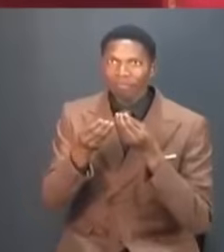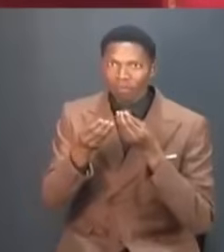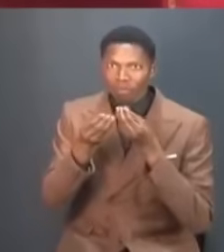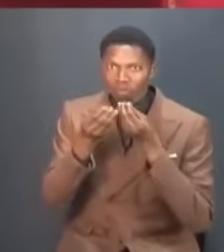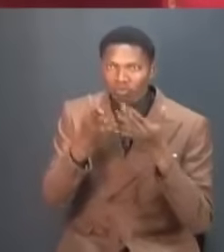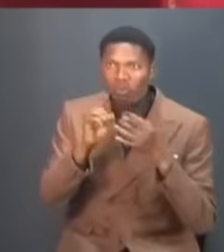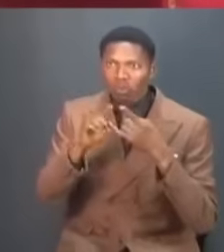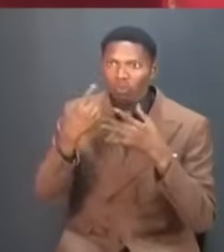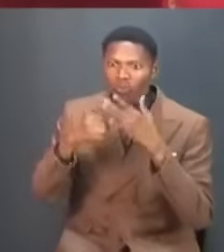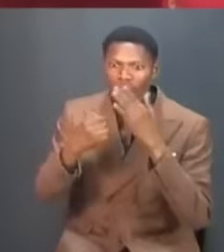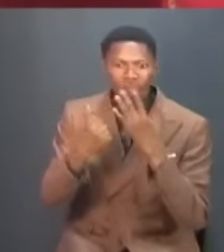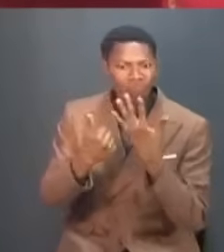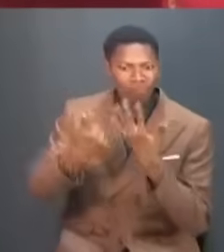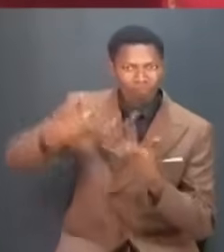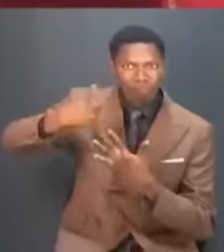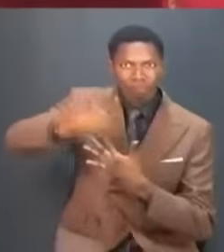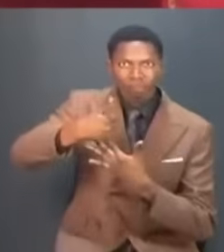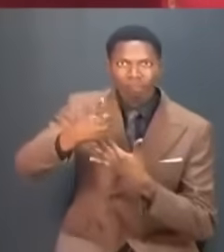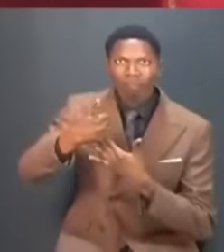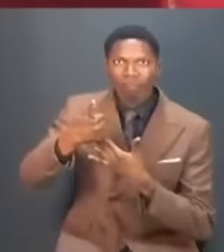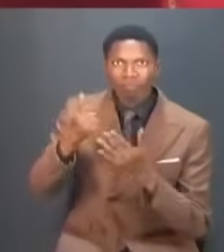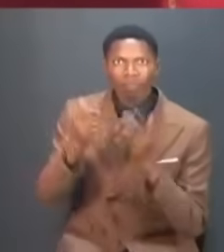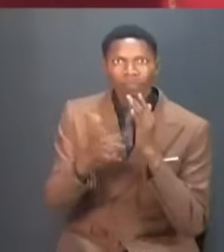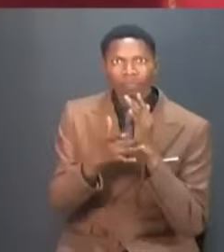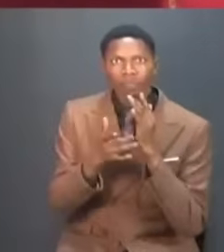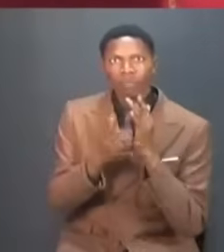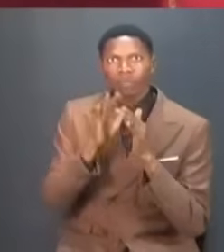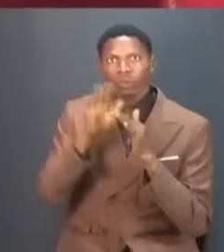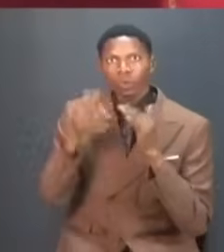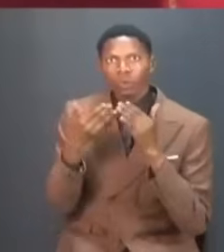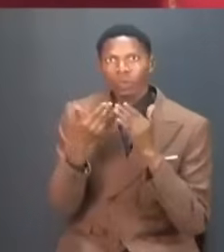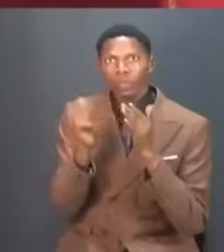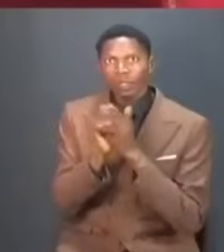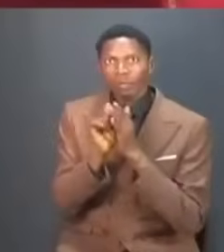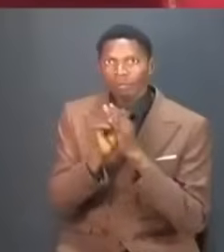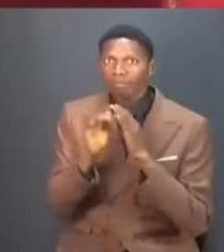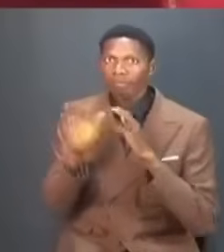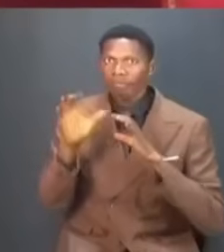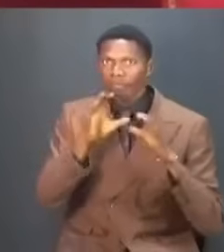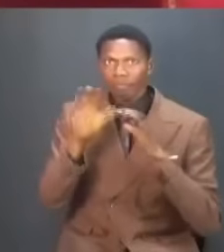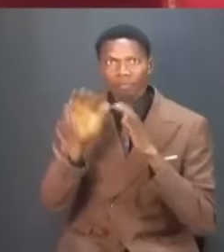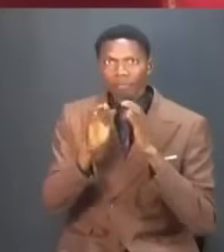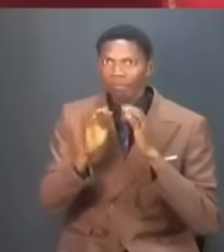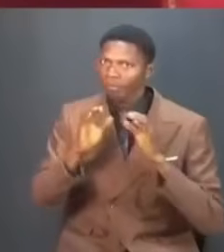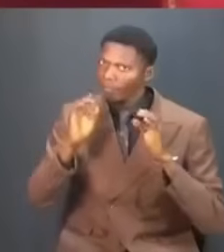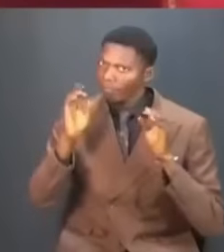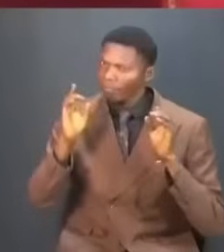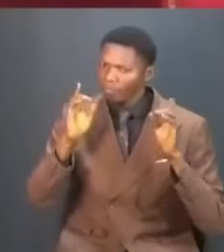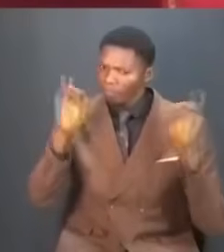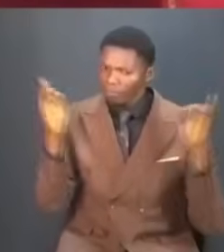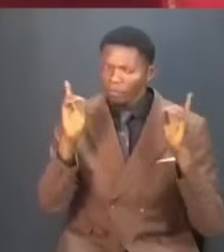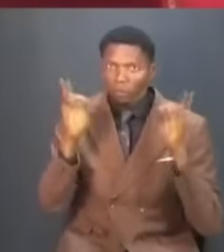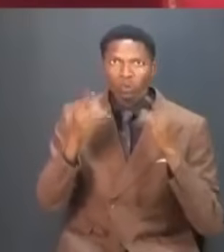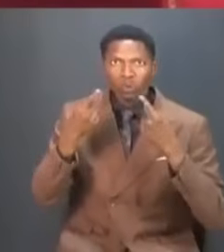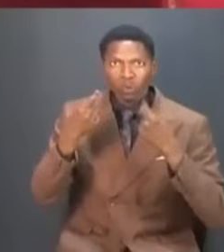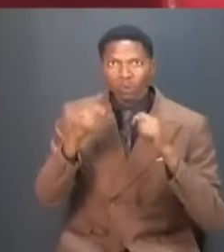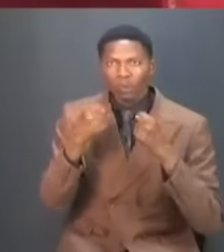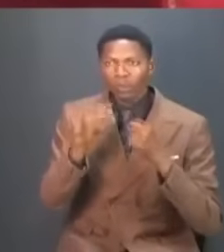improved technologies. These are in the form of community field demonstrations, trials,